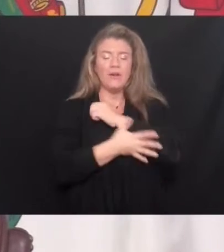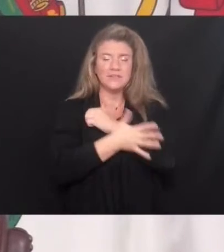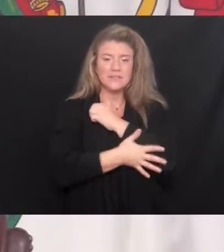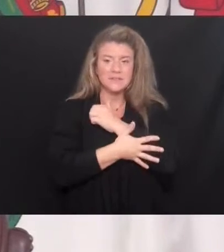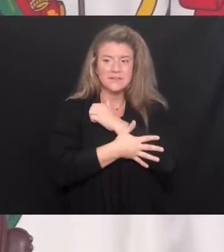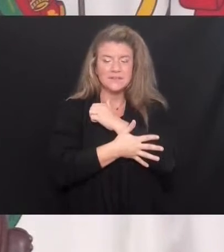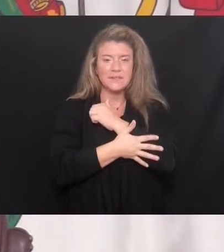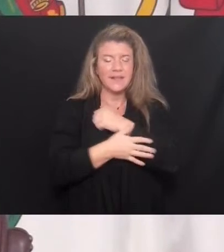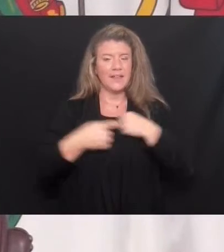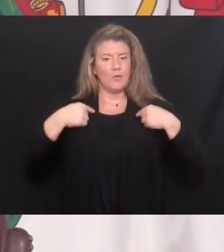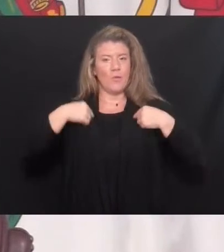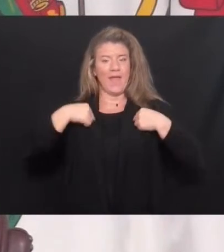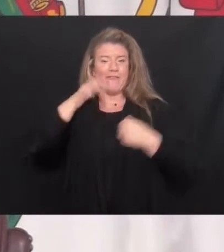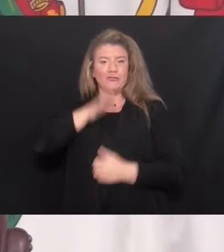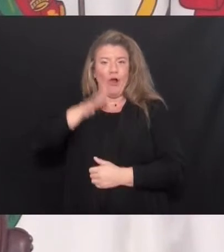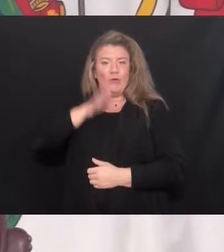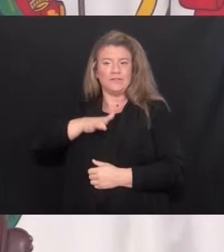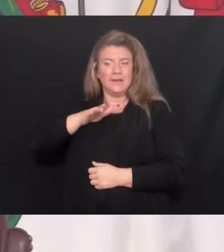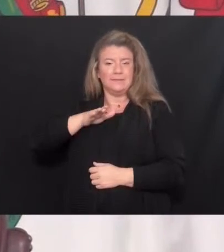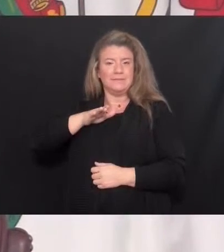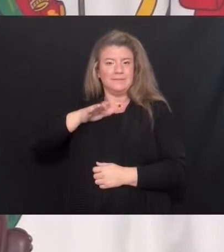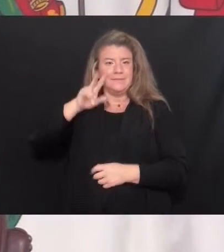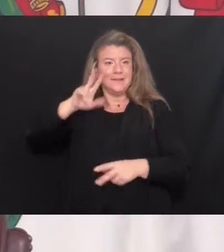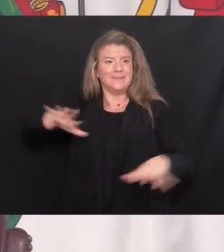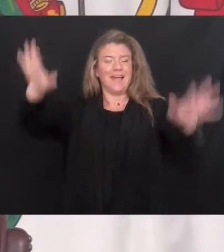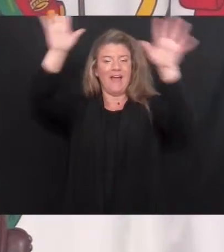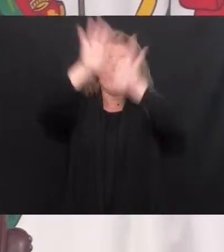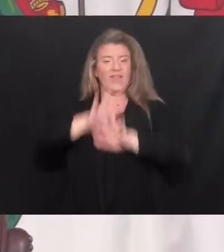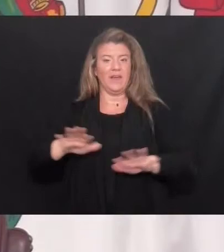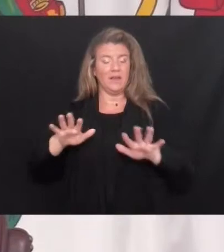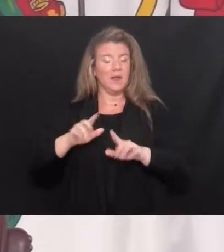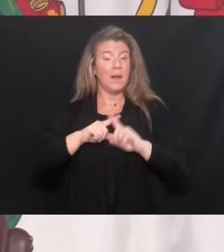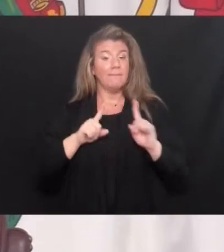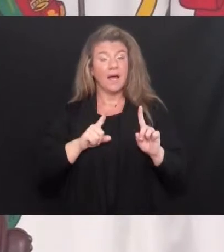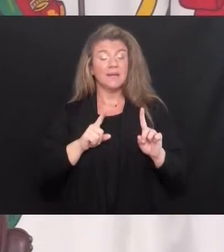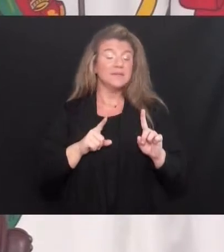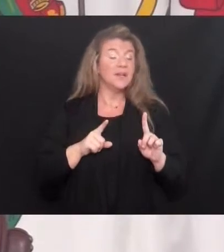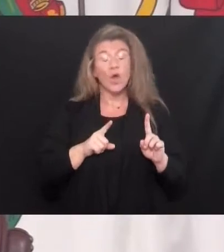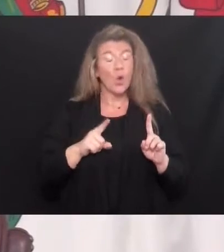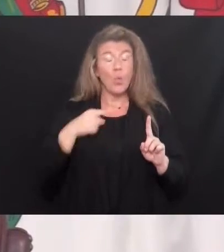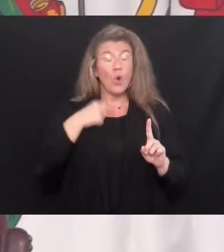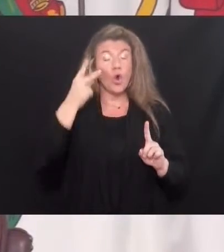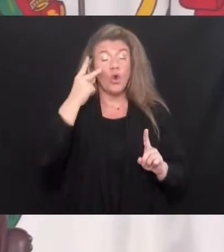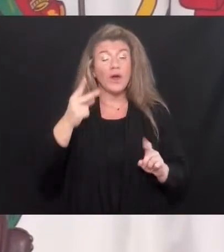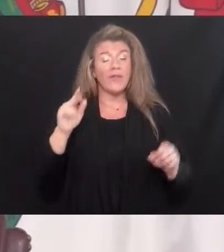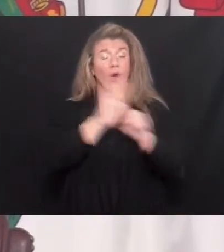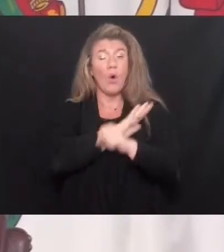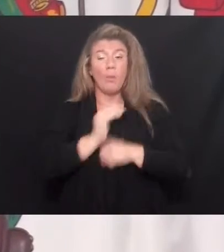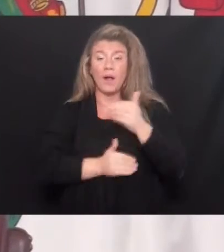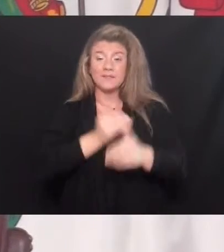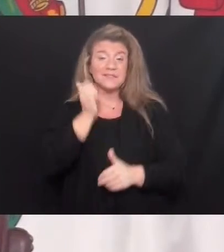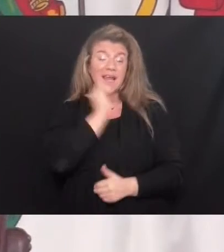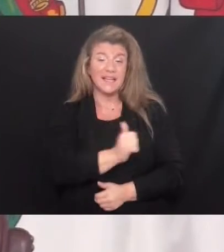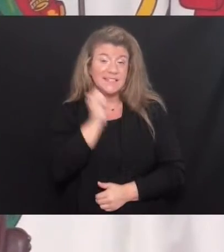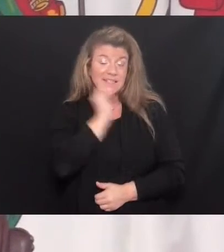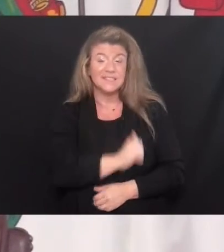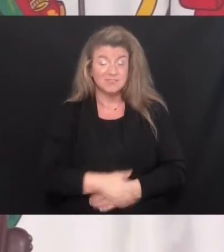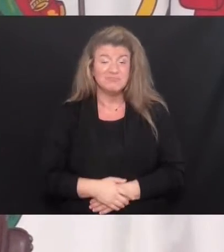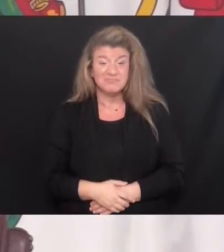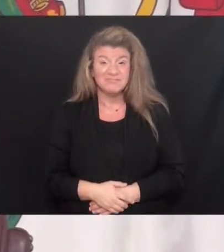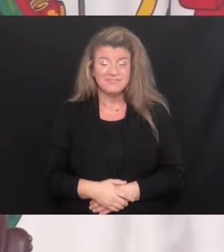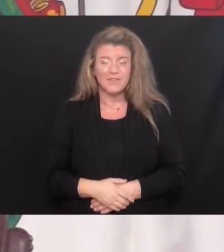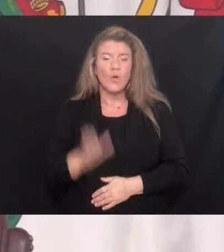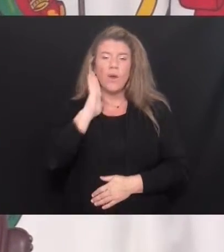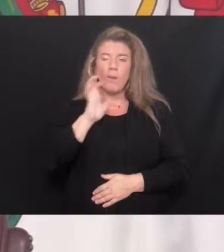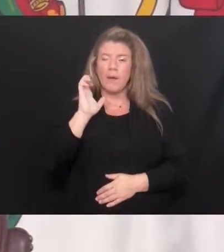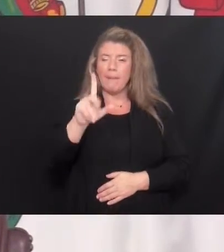than maybe we have in Charleston. But we're looking at the whole process, David. We'll get